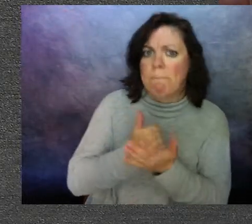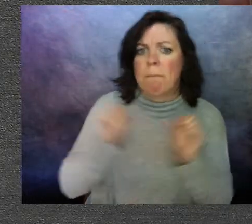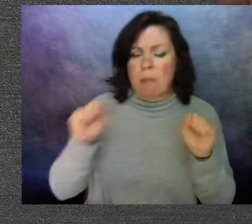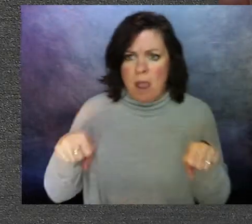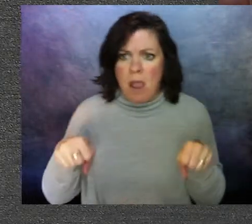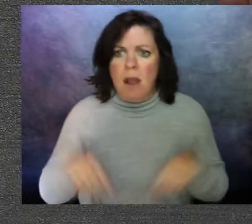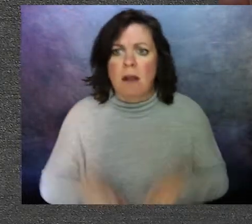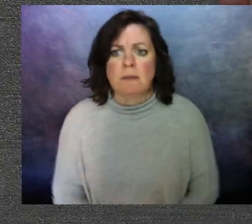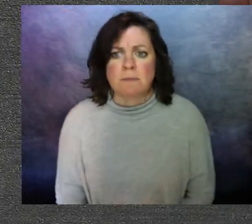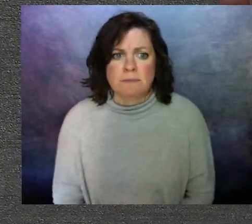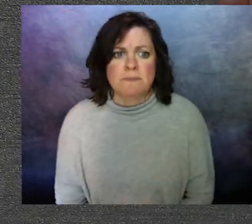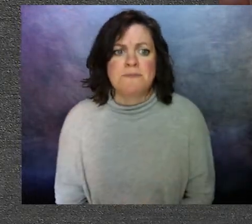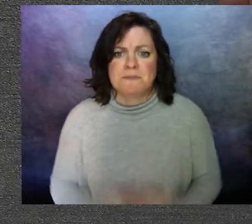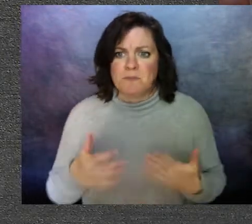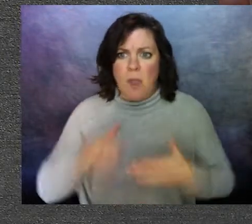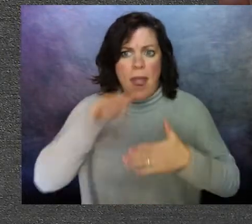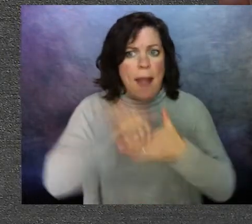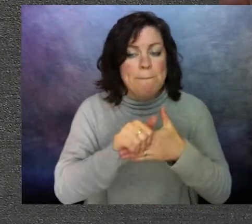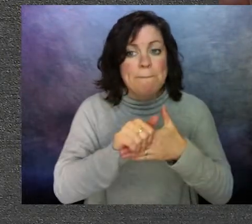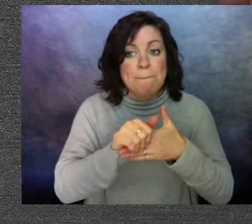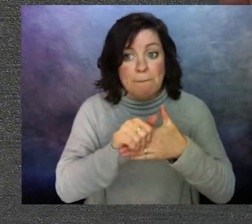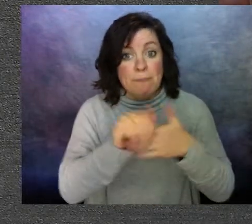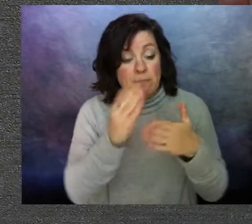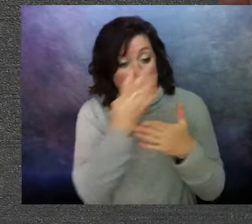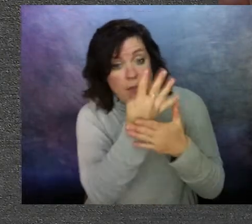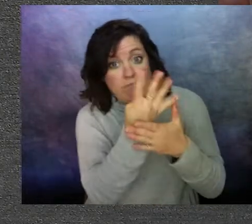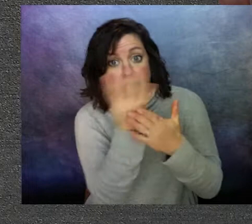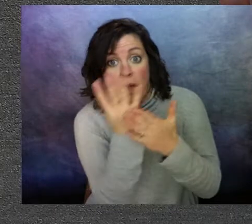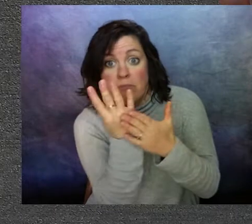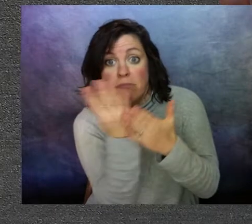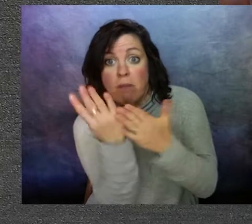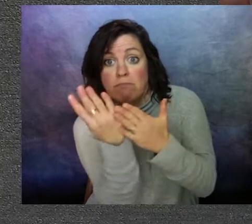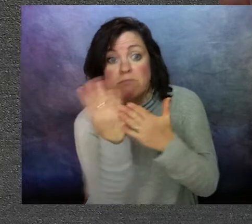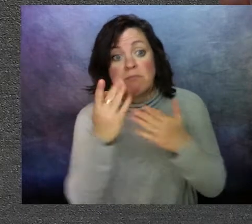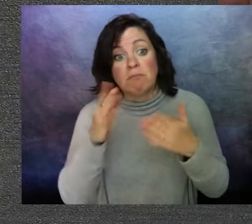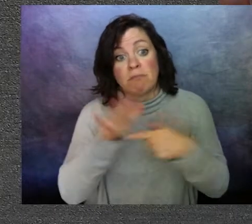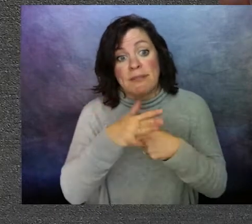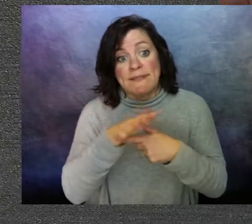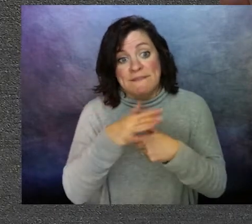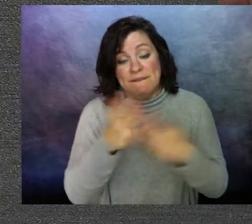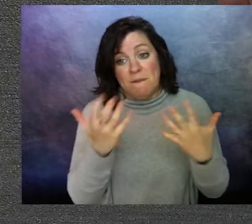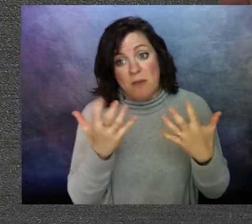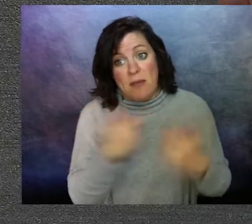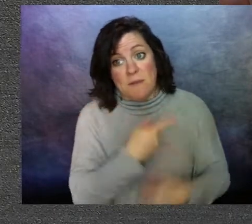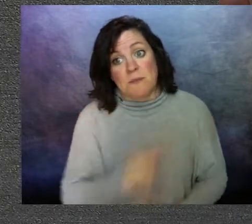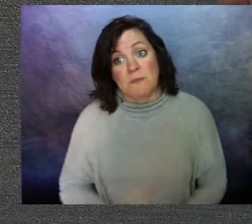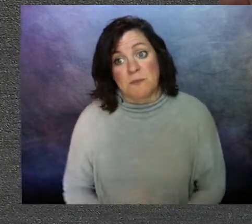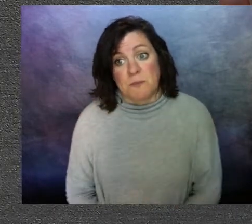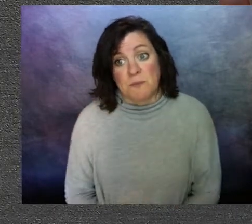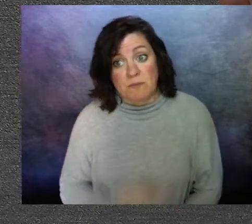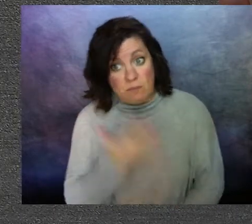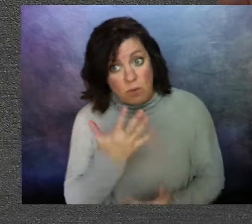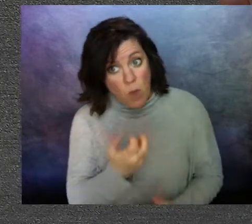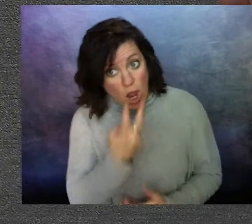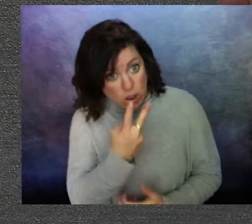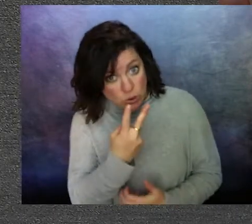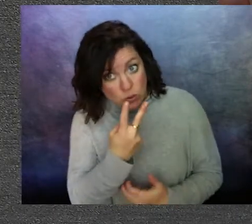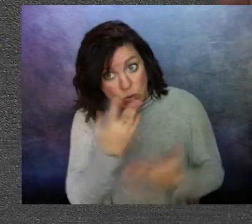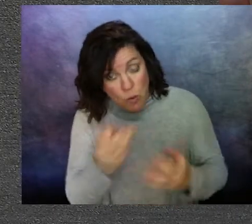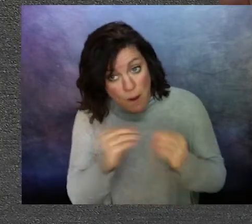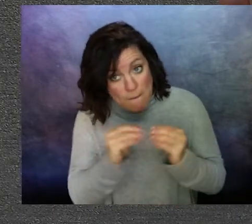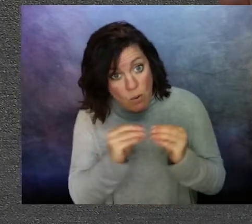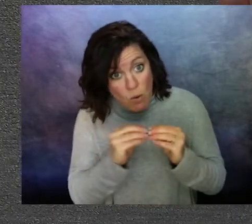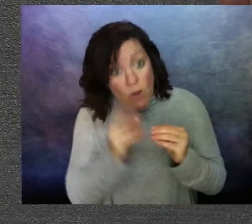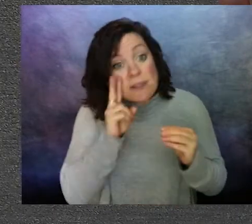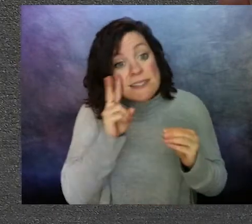Maybe I'll just put one right in the middle there and hold them both. What do you think? Probably. Okay. So you don't have to put two. Do you like that? Yeah. Okay, do you want